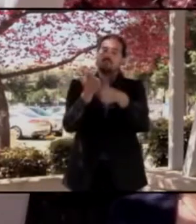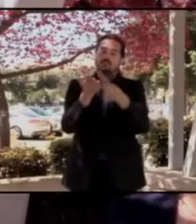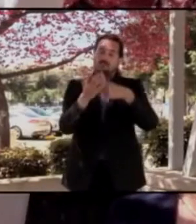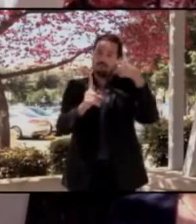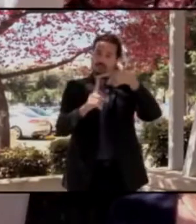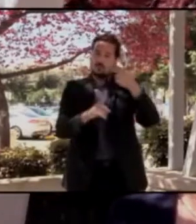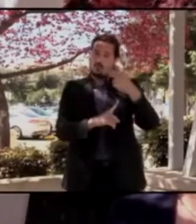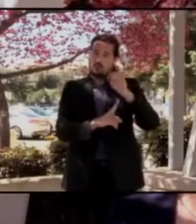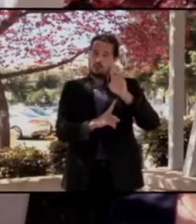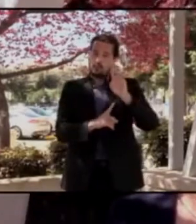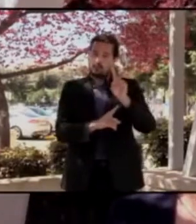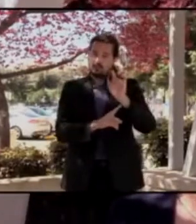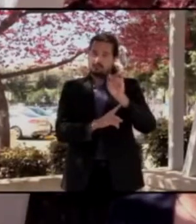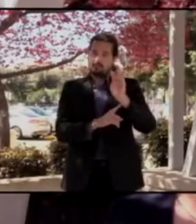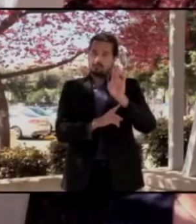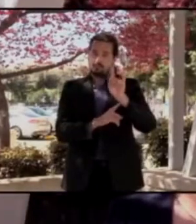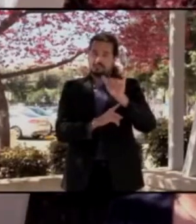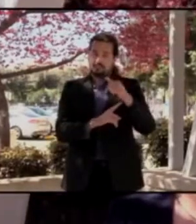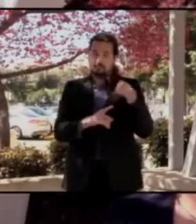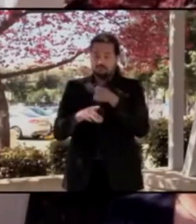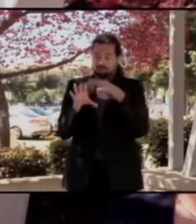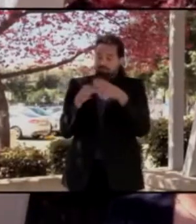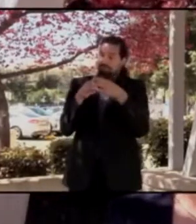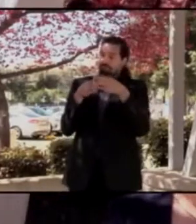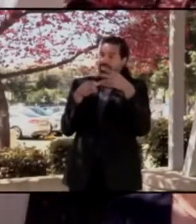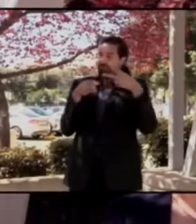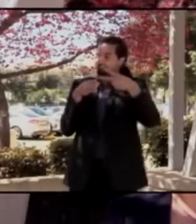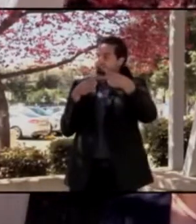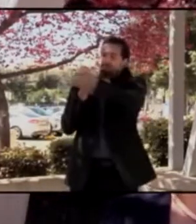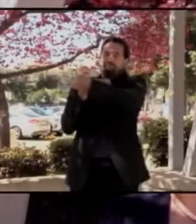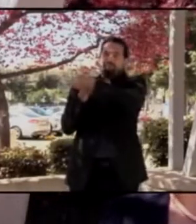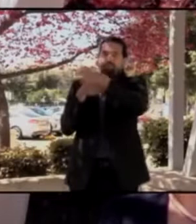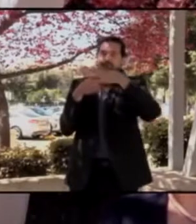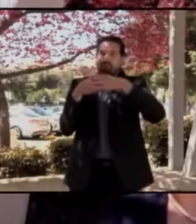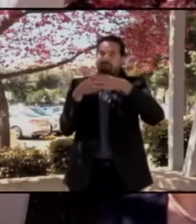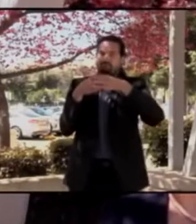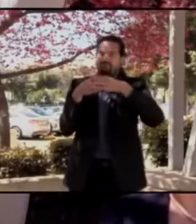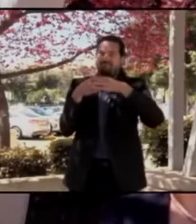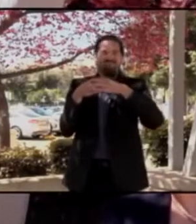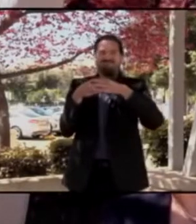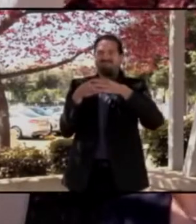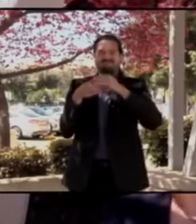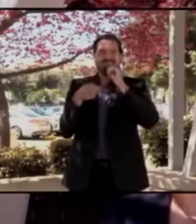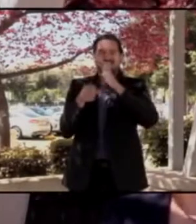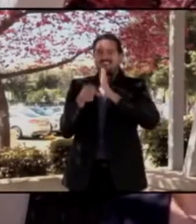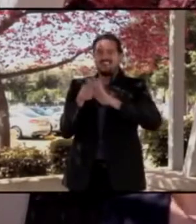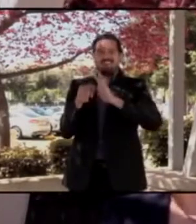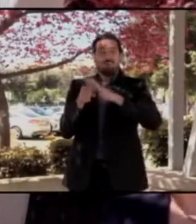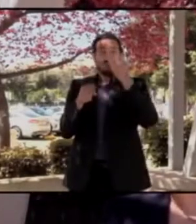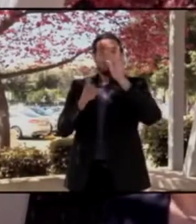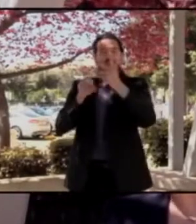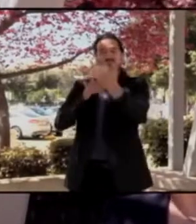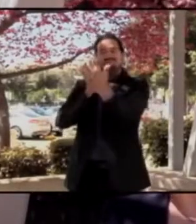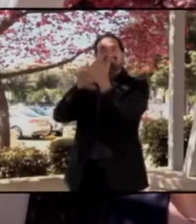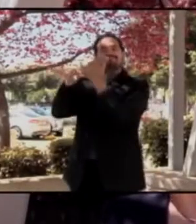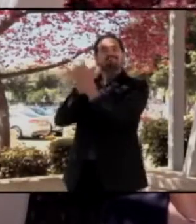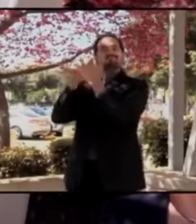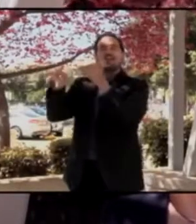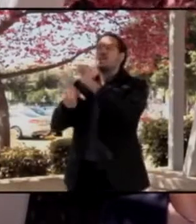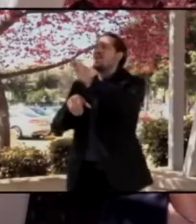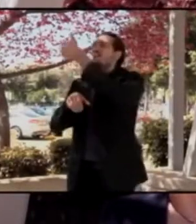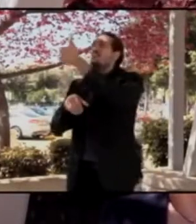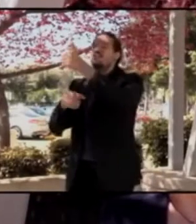immunity in your neighborhood is not good enough because we live in a community. Having herd immunity in our county is not good enough because we live in a